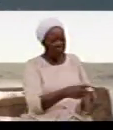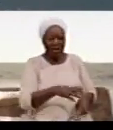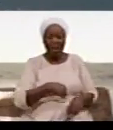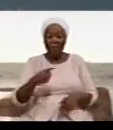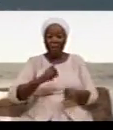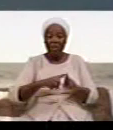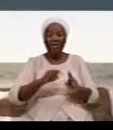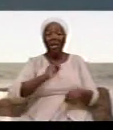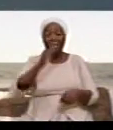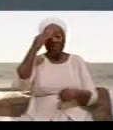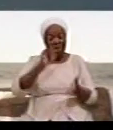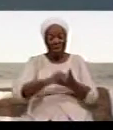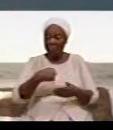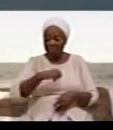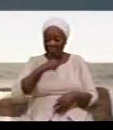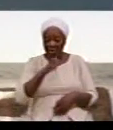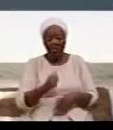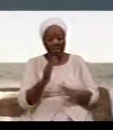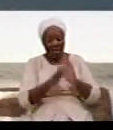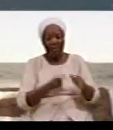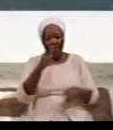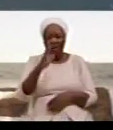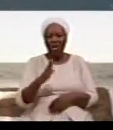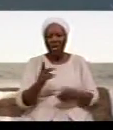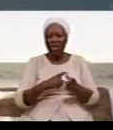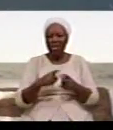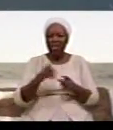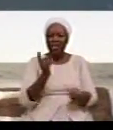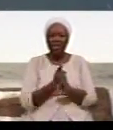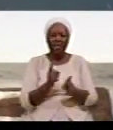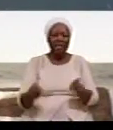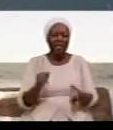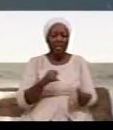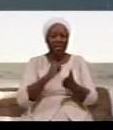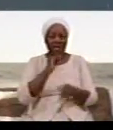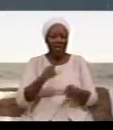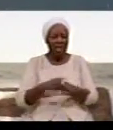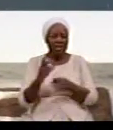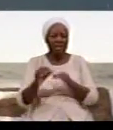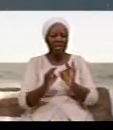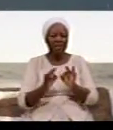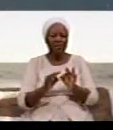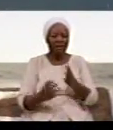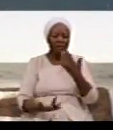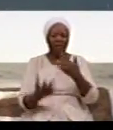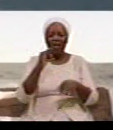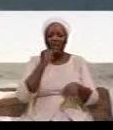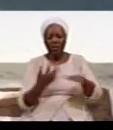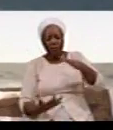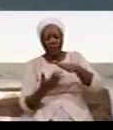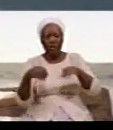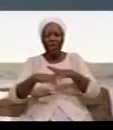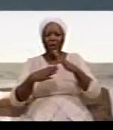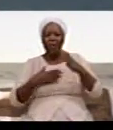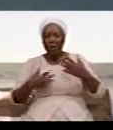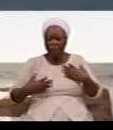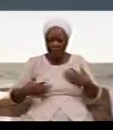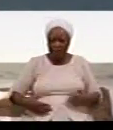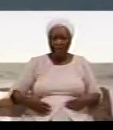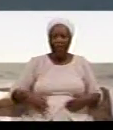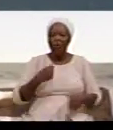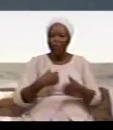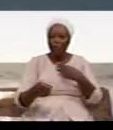burning sensation. As it's as if fire is burning. One would even prefer to